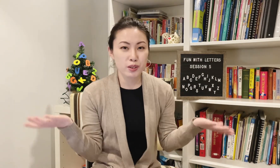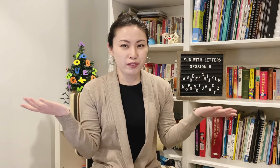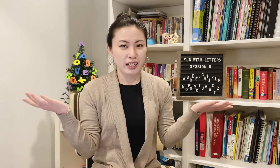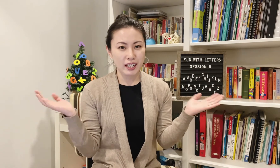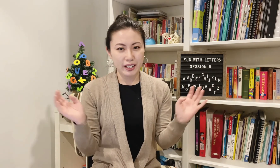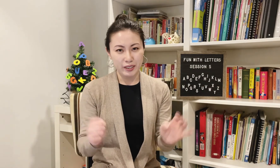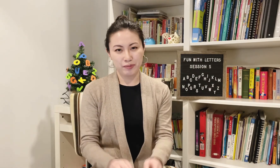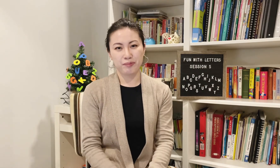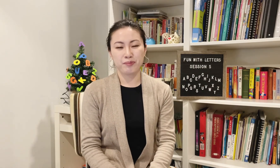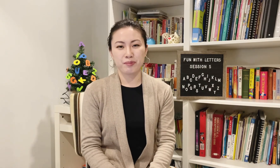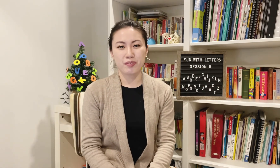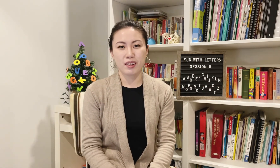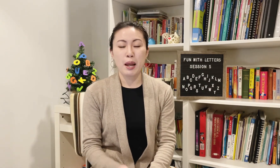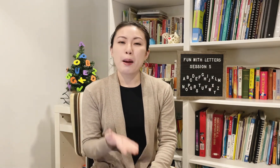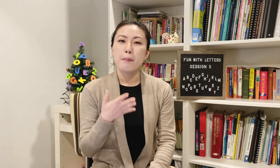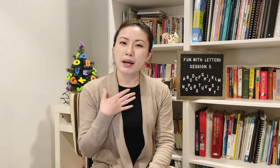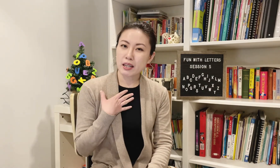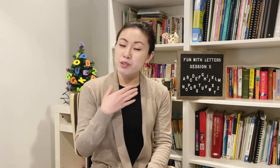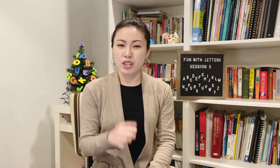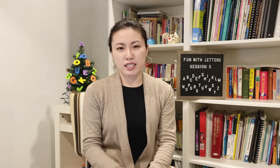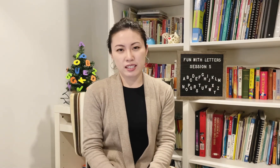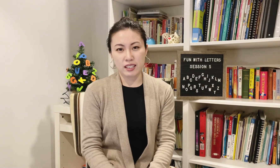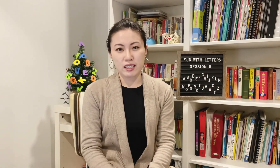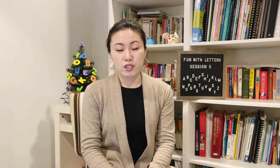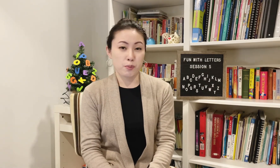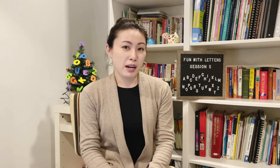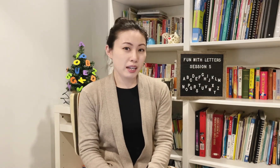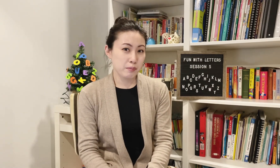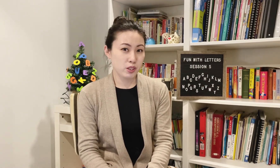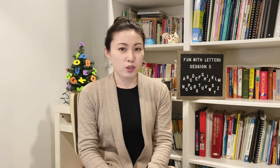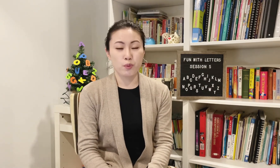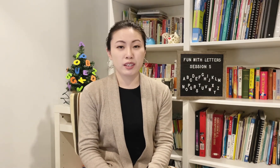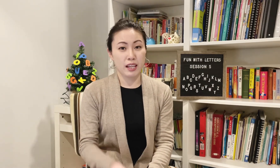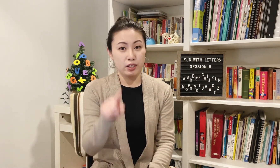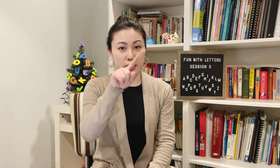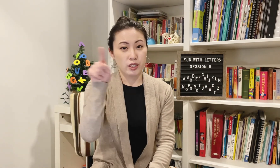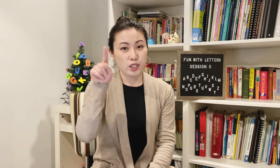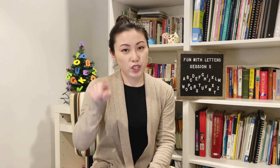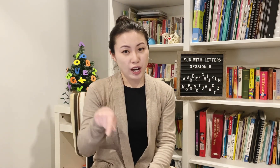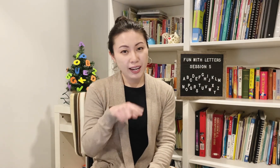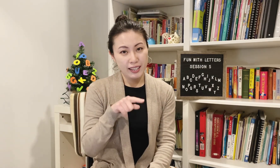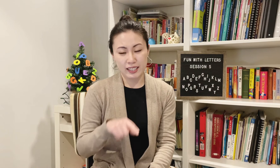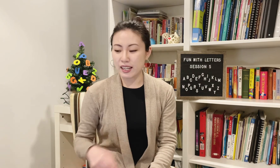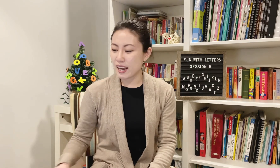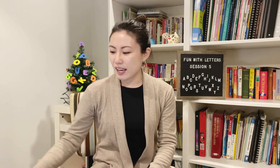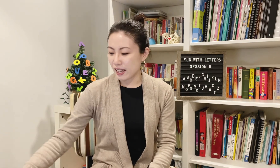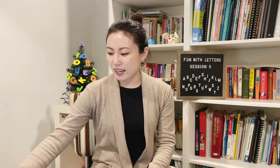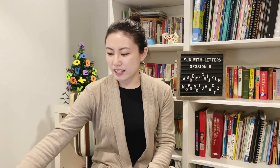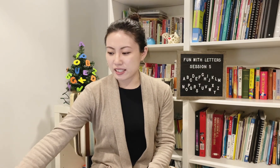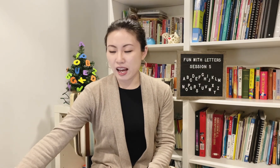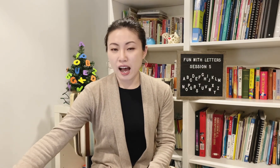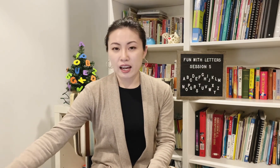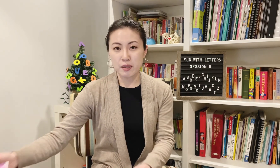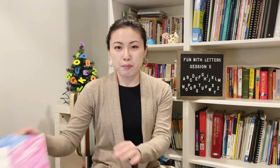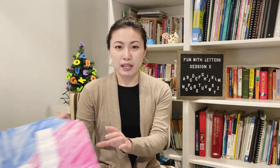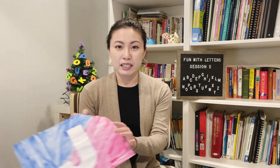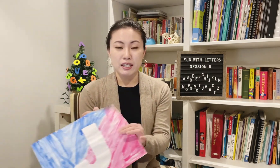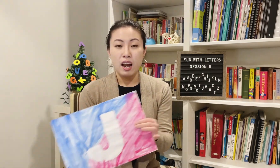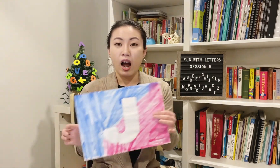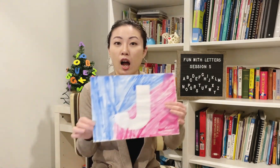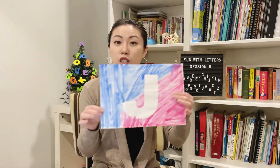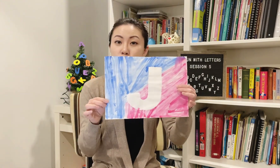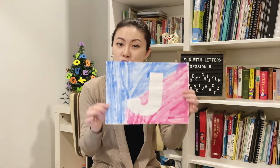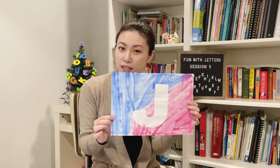our souvenir. My name's Jessie, so my name starts with letter J. And I